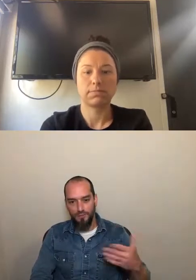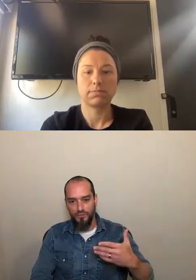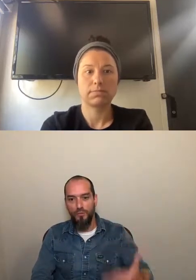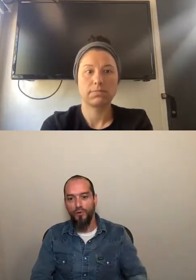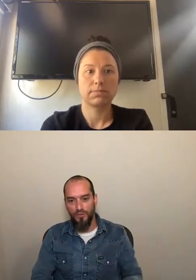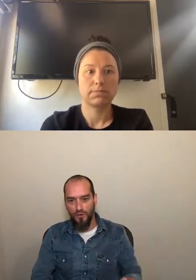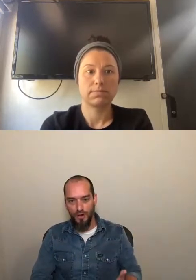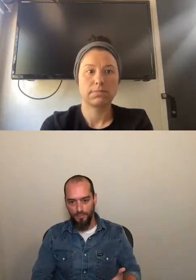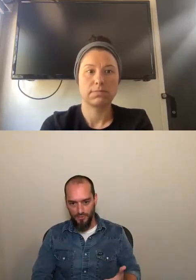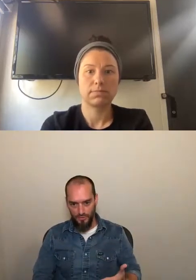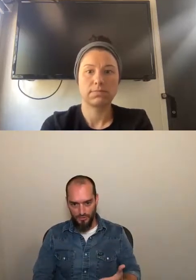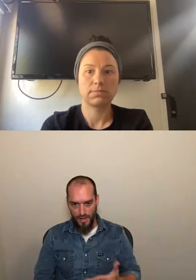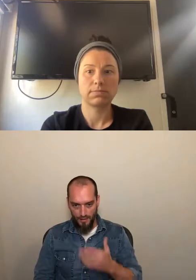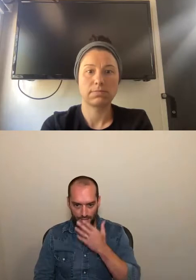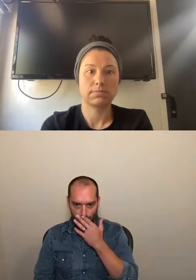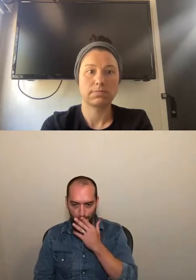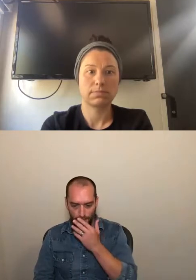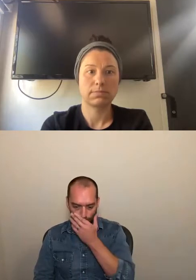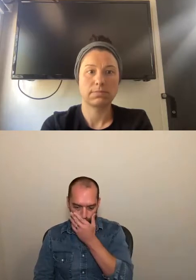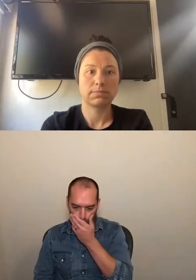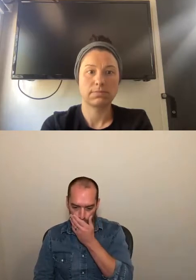dumbfounds me. So I'm with you 100% on that.